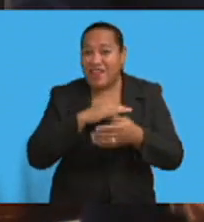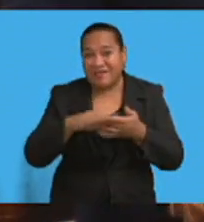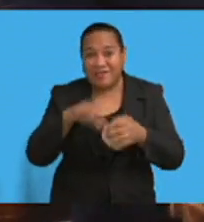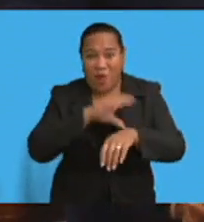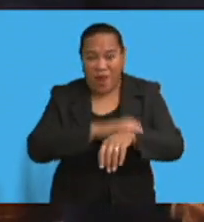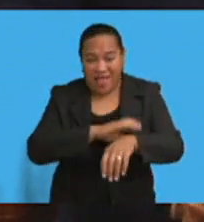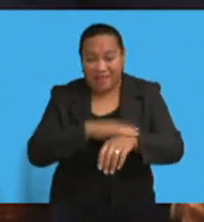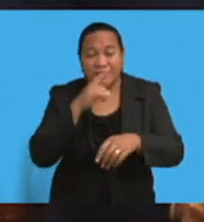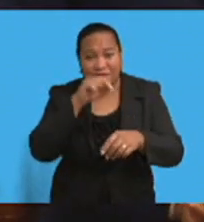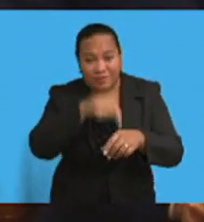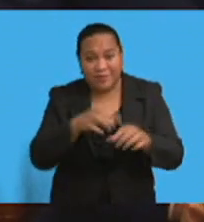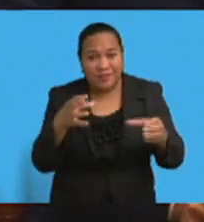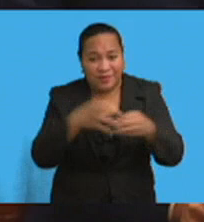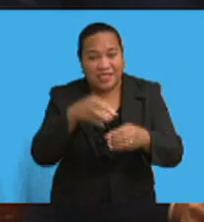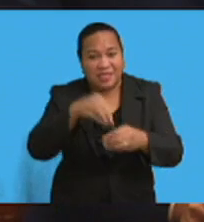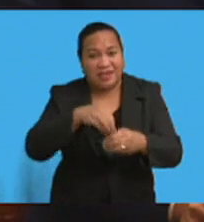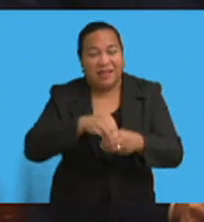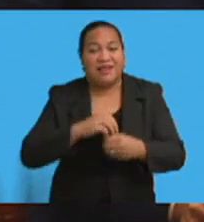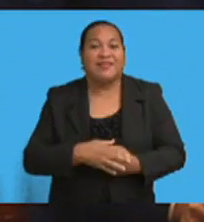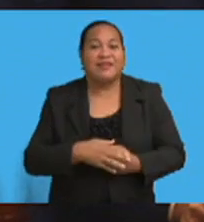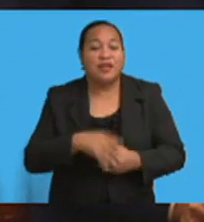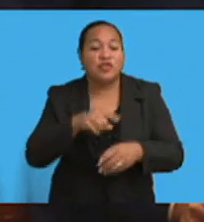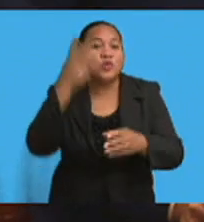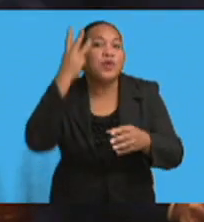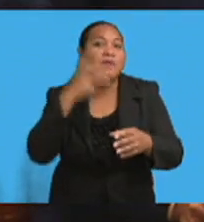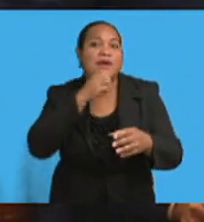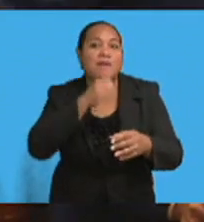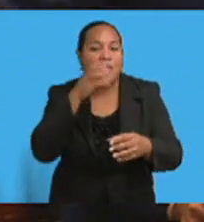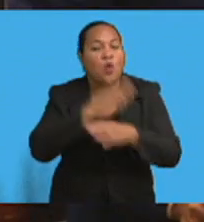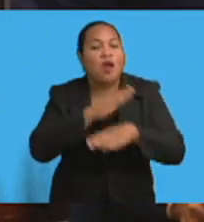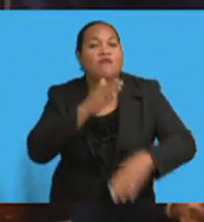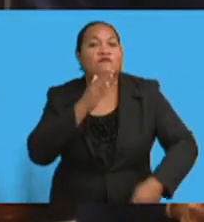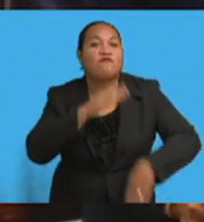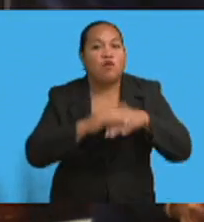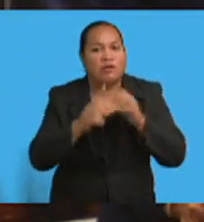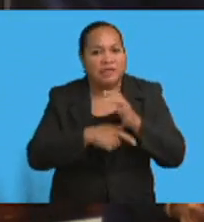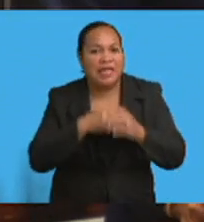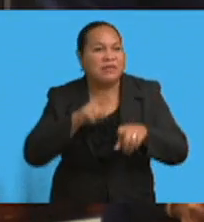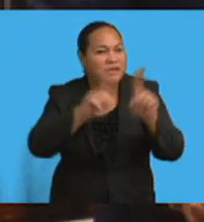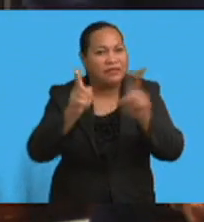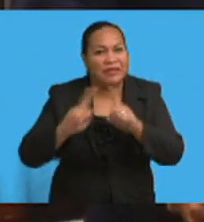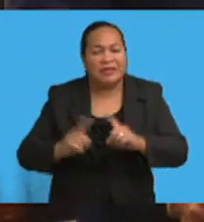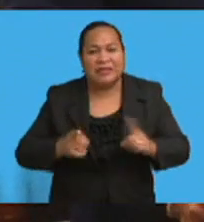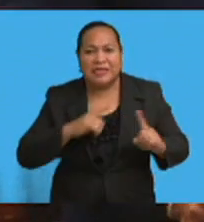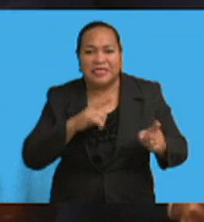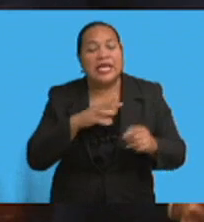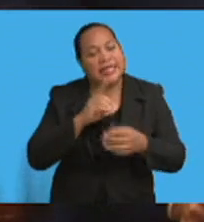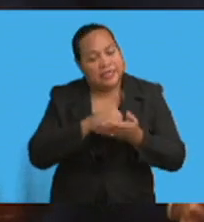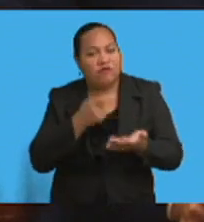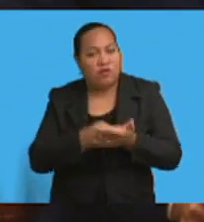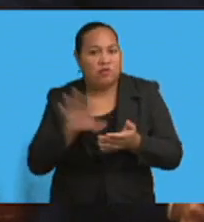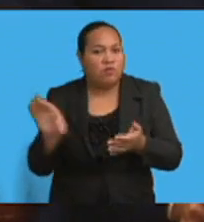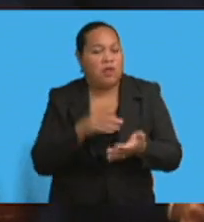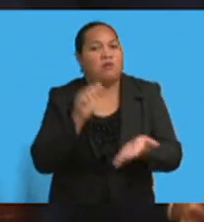other government wage earners within the force. These women and men are working full-time in the vast majority of instances and deserve to be compensated